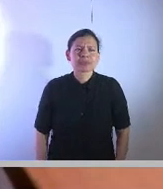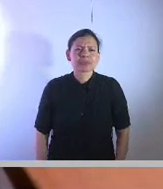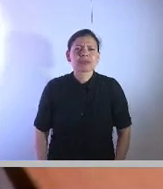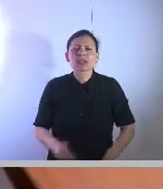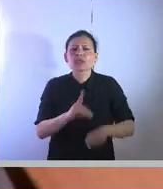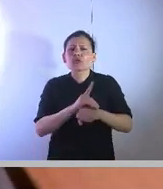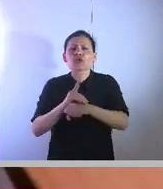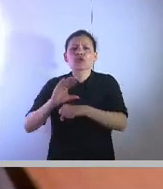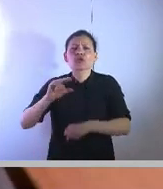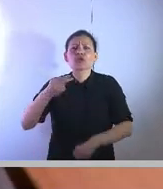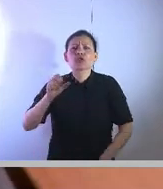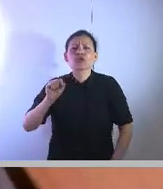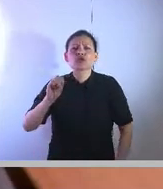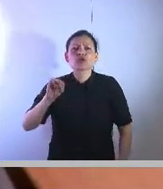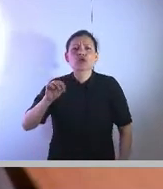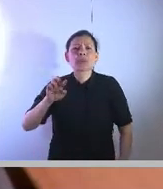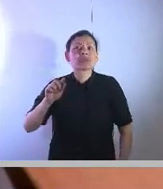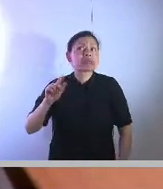Dr. Chomsky, can you hear me?